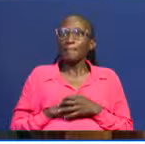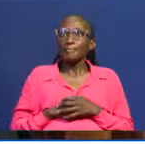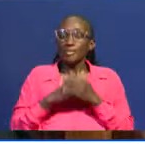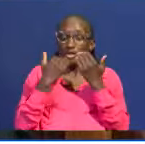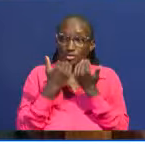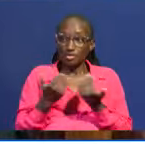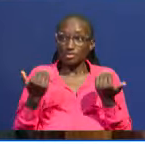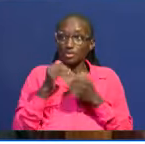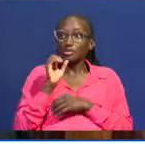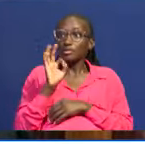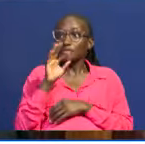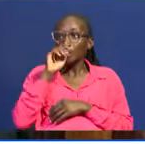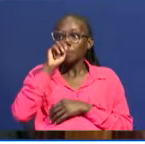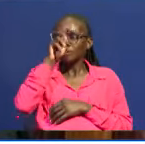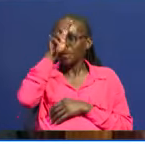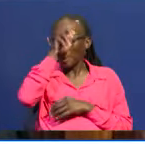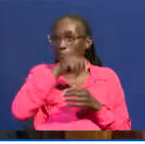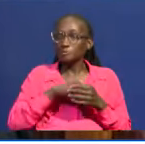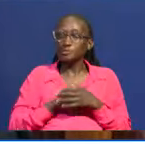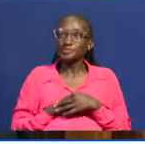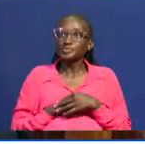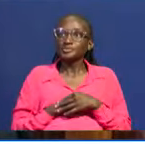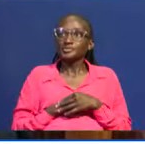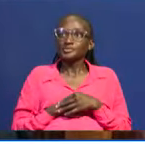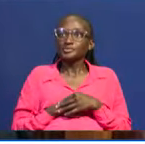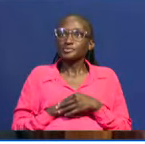The children of